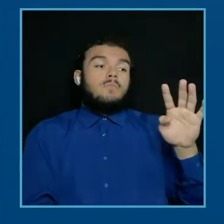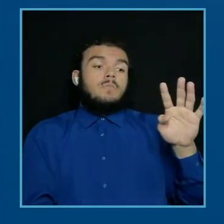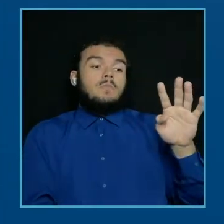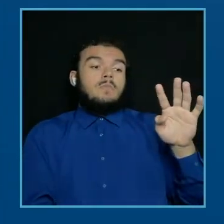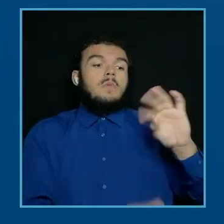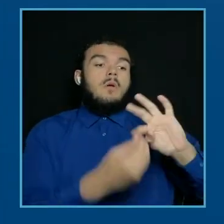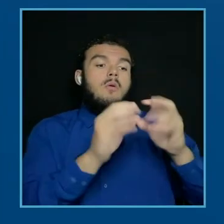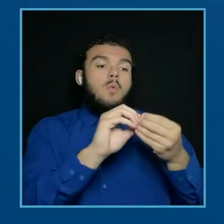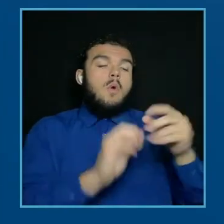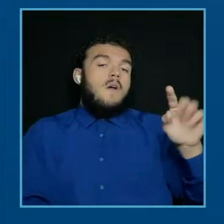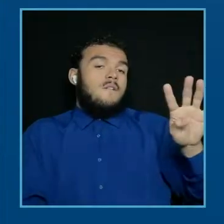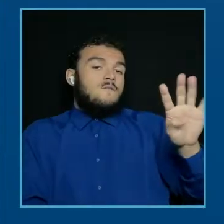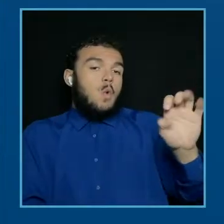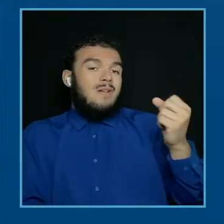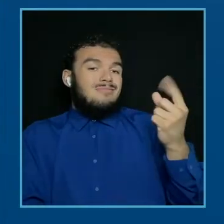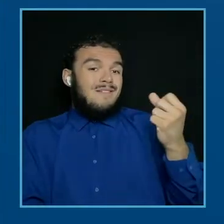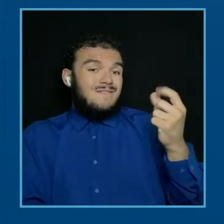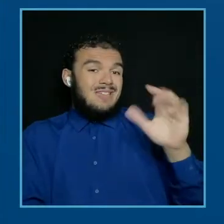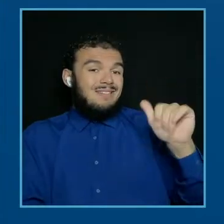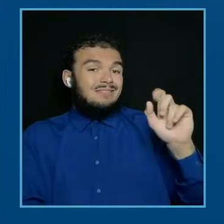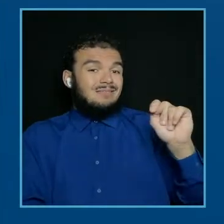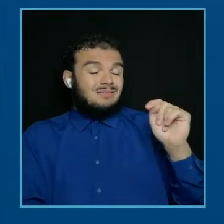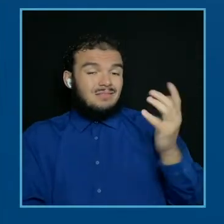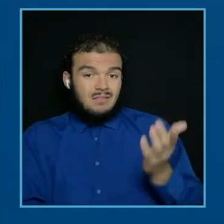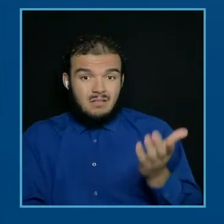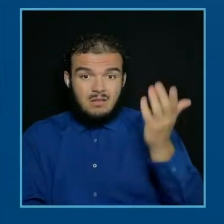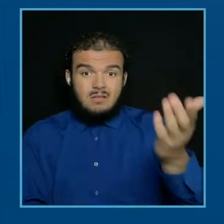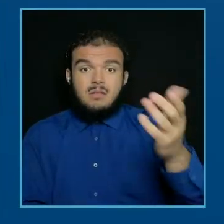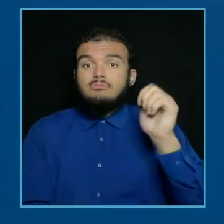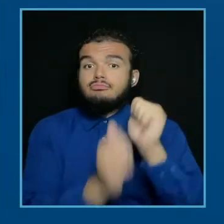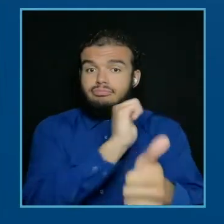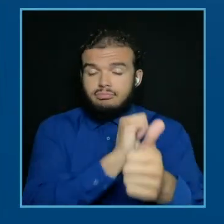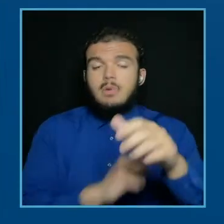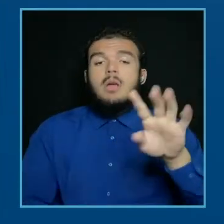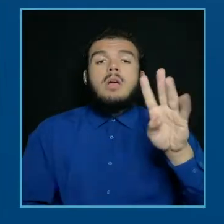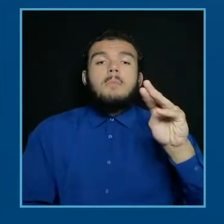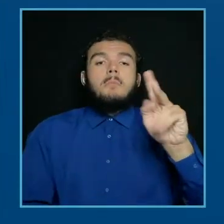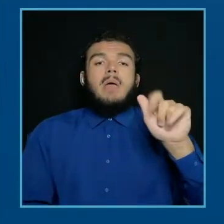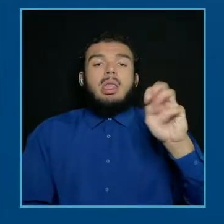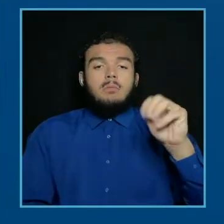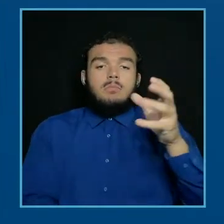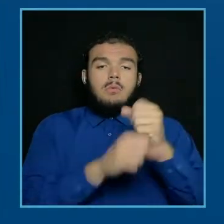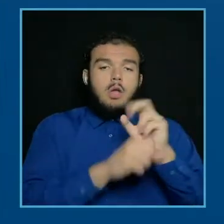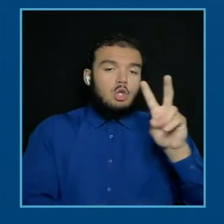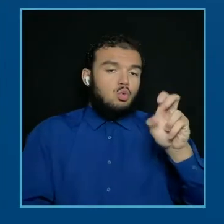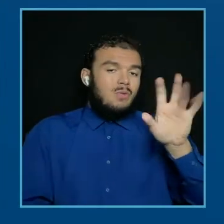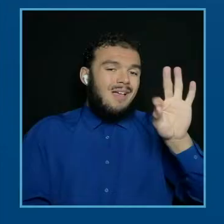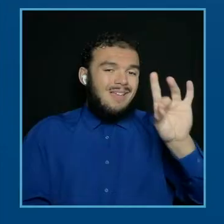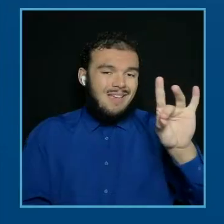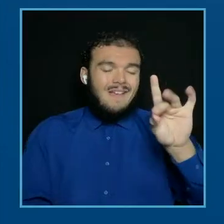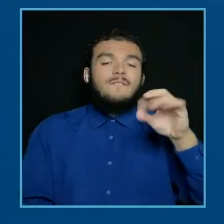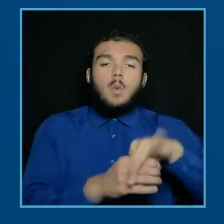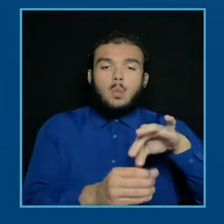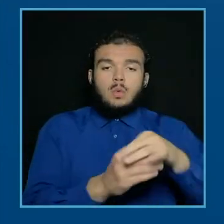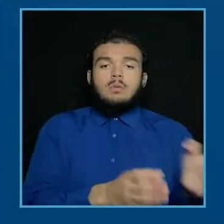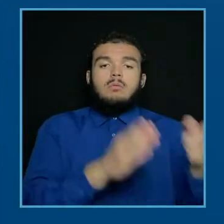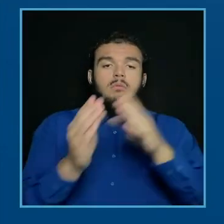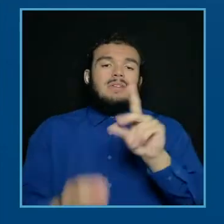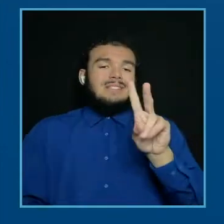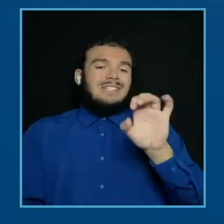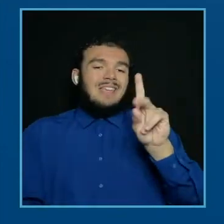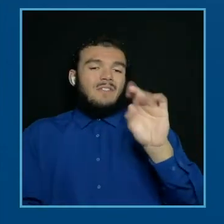ballots total cast that Malcolm Kenyatta received 298 votes, David Hogg